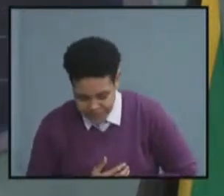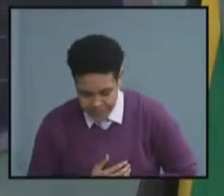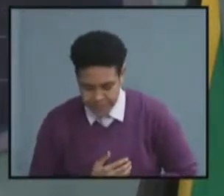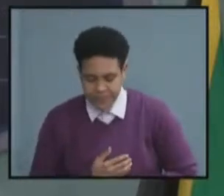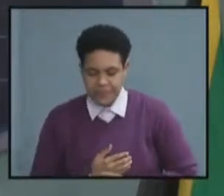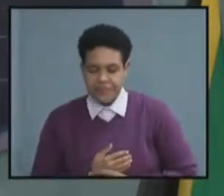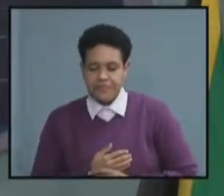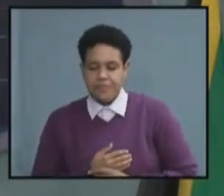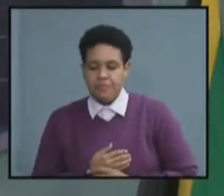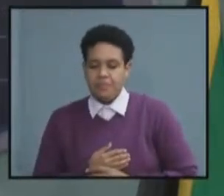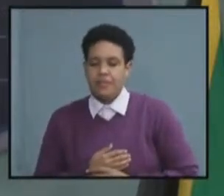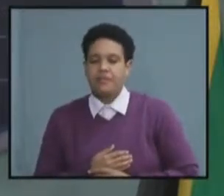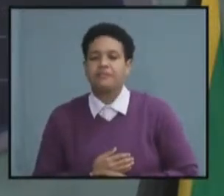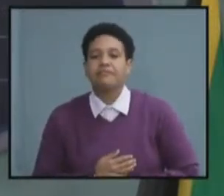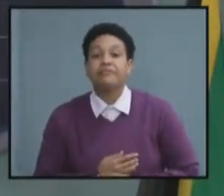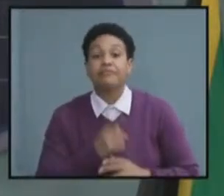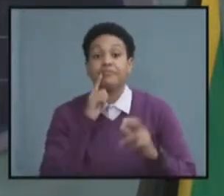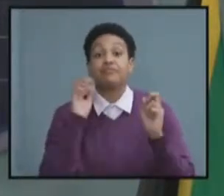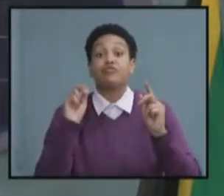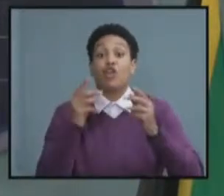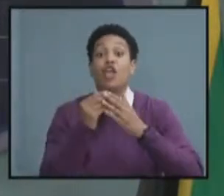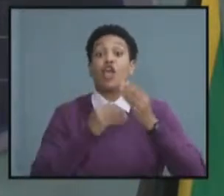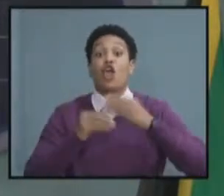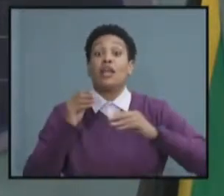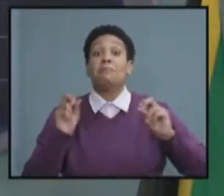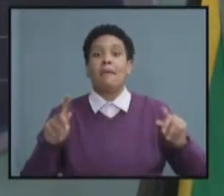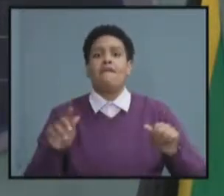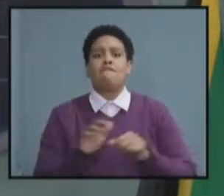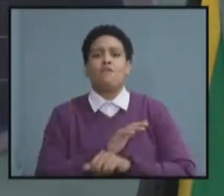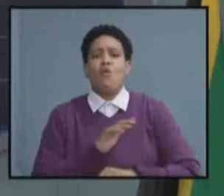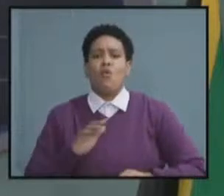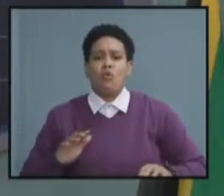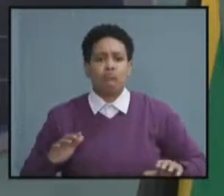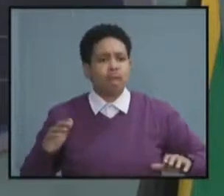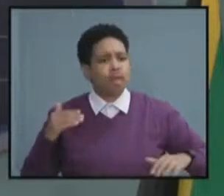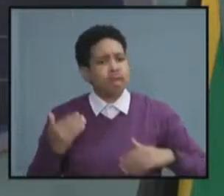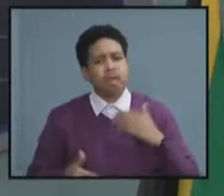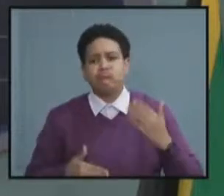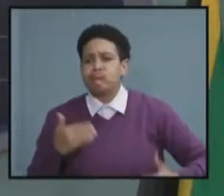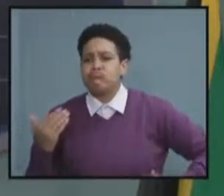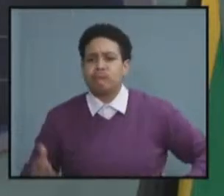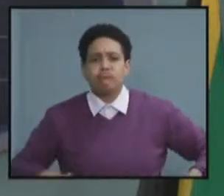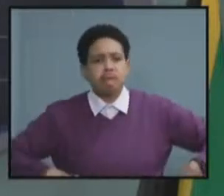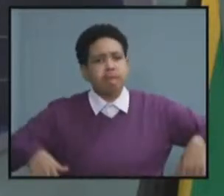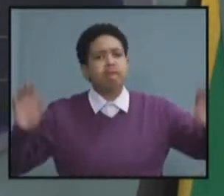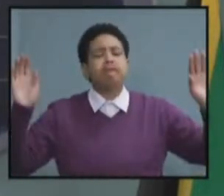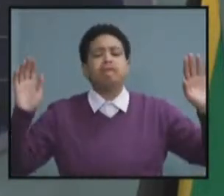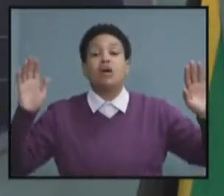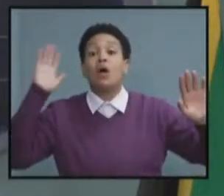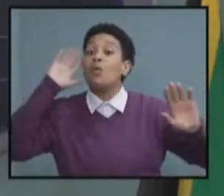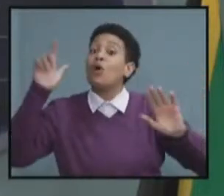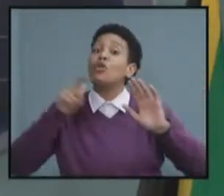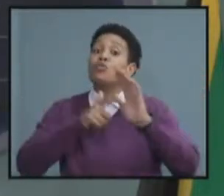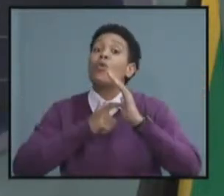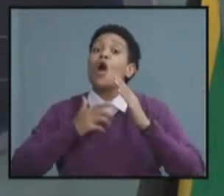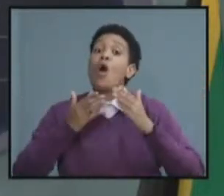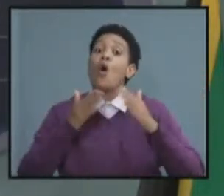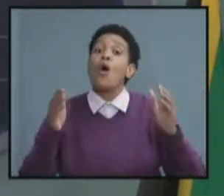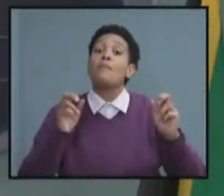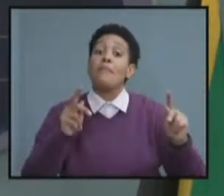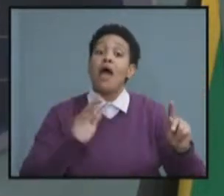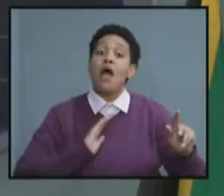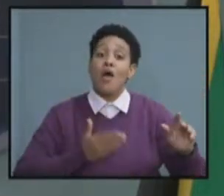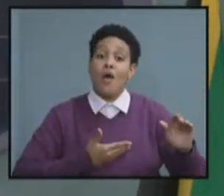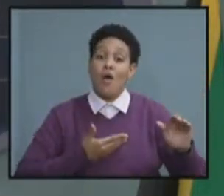in returning the economy to full capacity, it will require us reopening